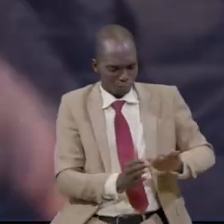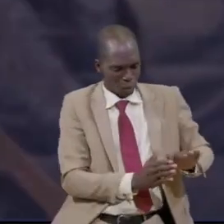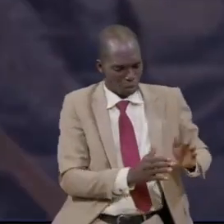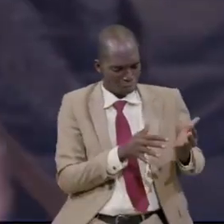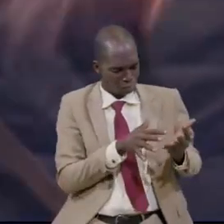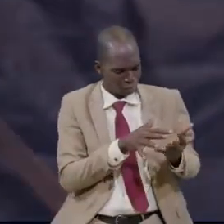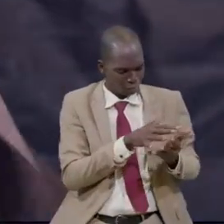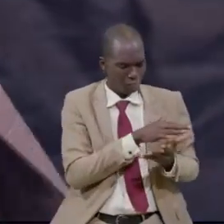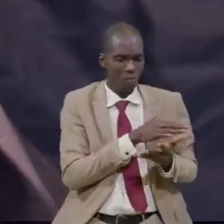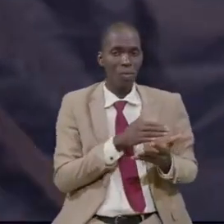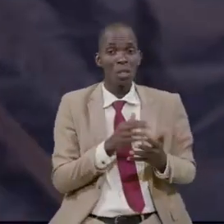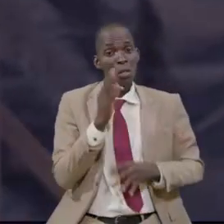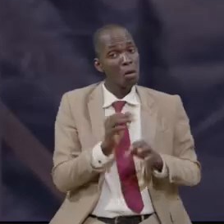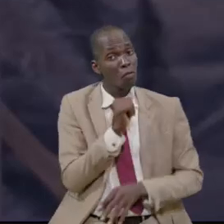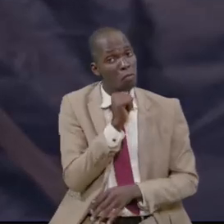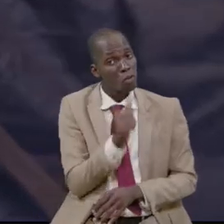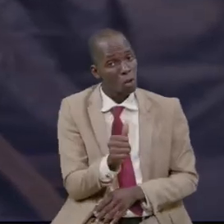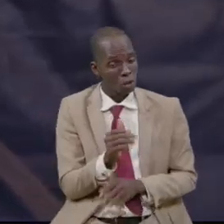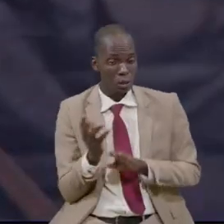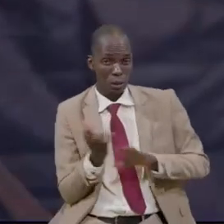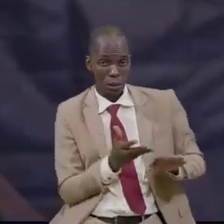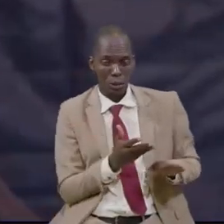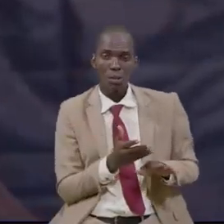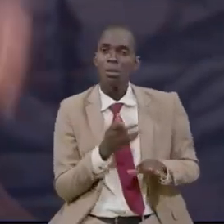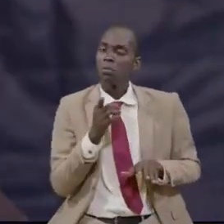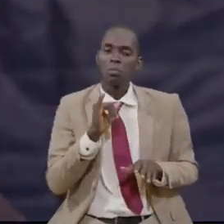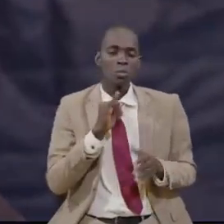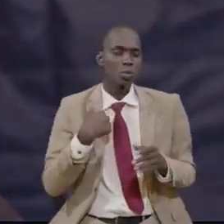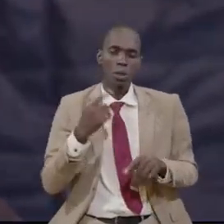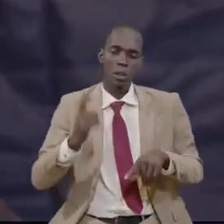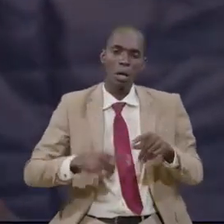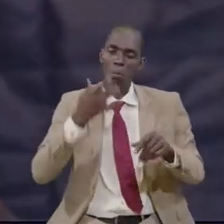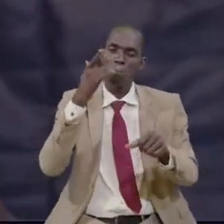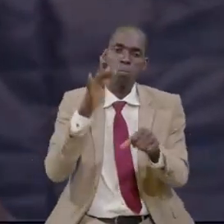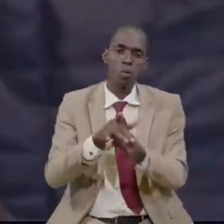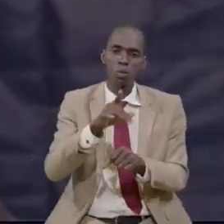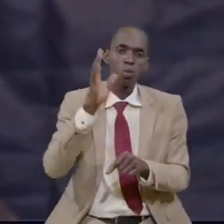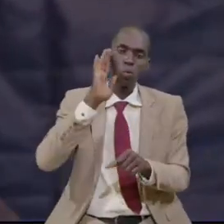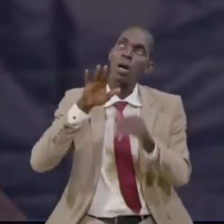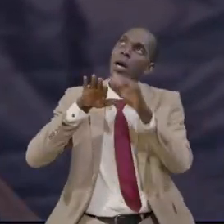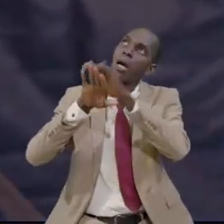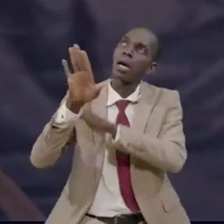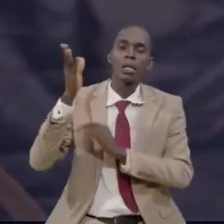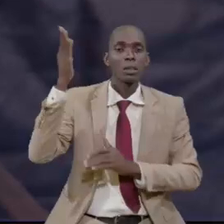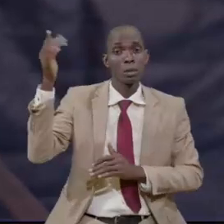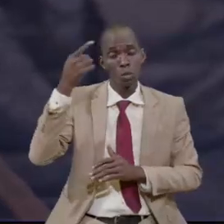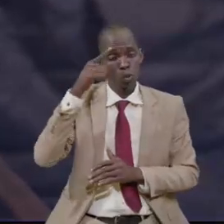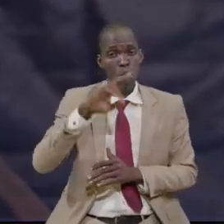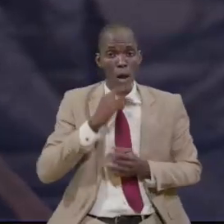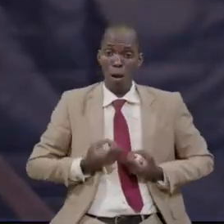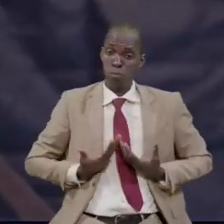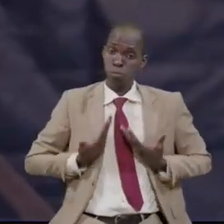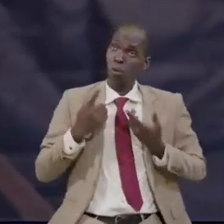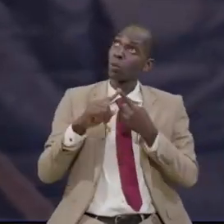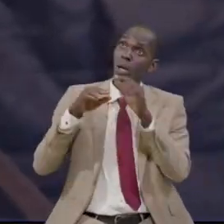guarantee you will get your that place you excited to get you is saying wherefore laying